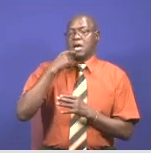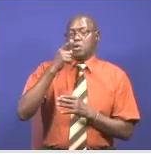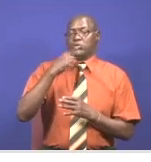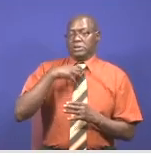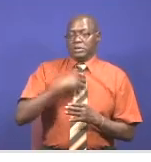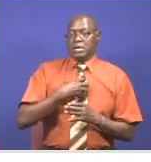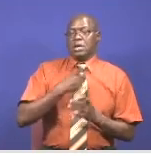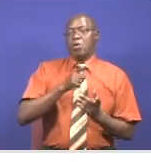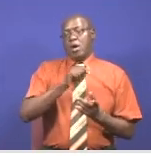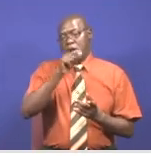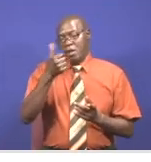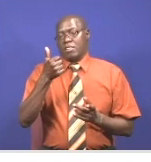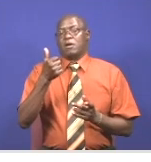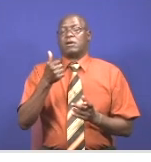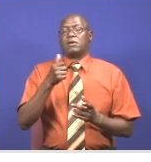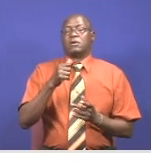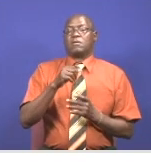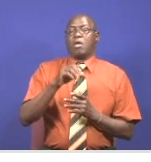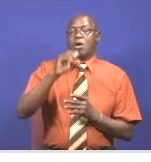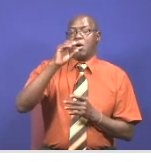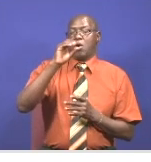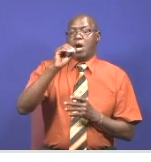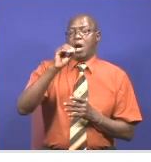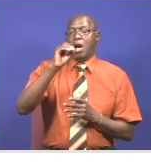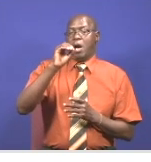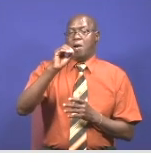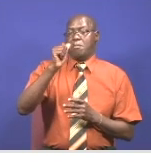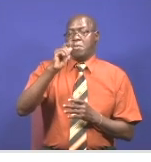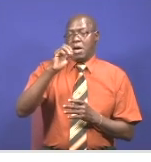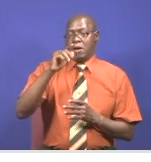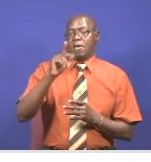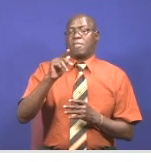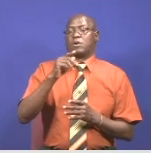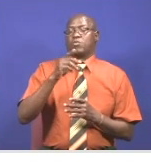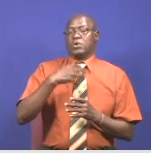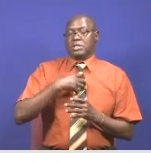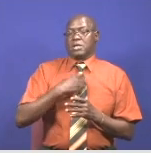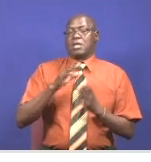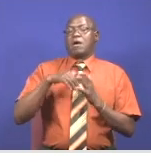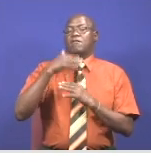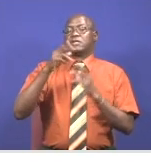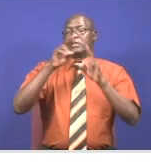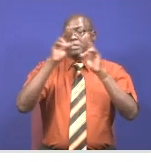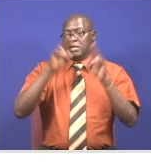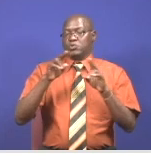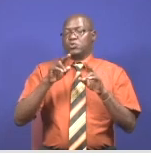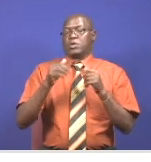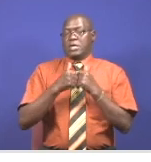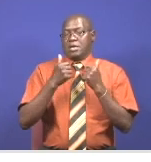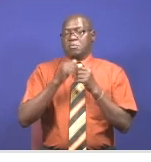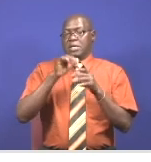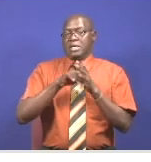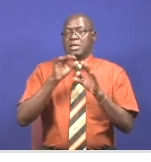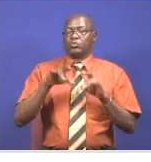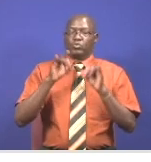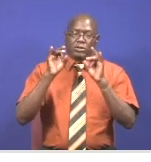Ambaka, has announced he will be stepping back from the international game after this weekend's Sydney Sevens in Australia.